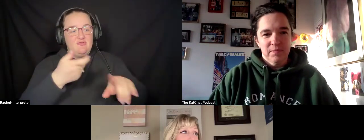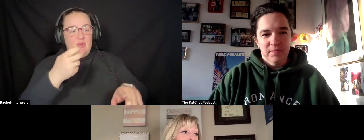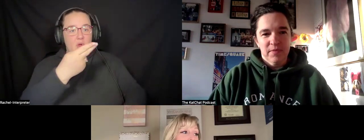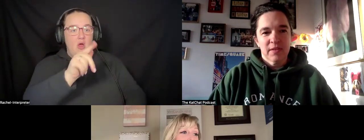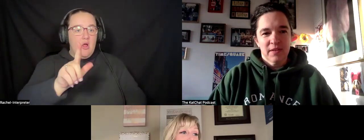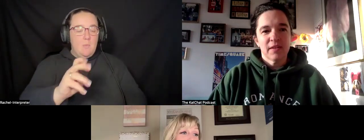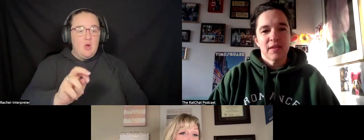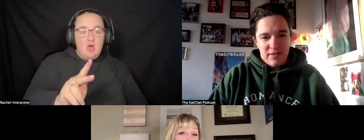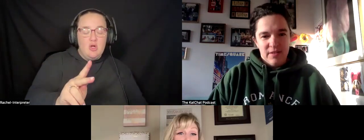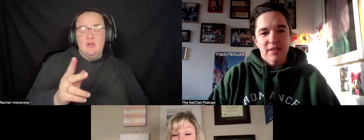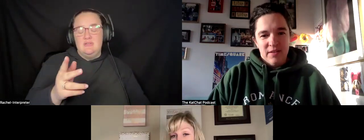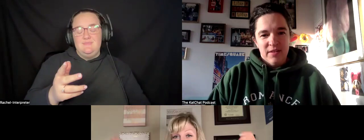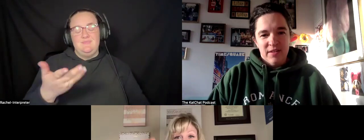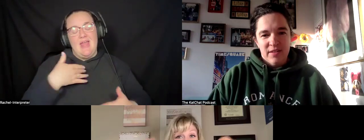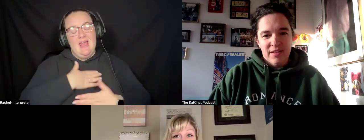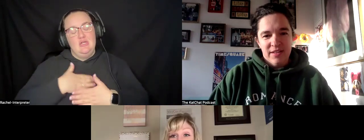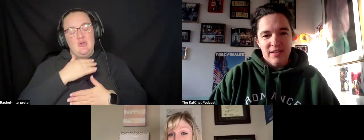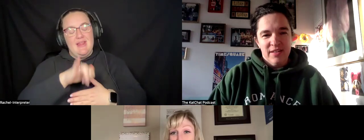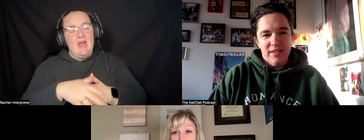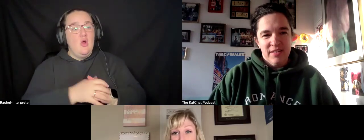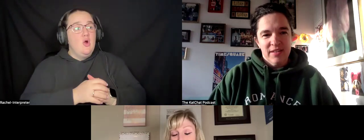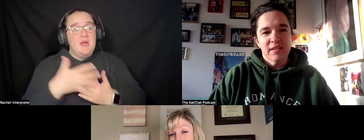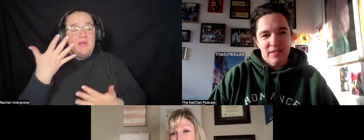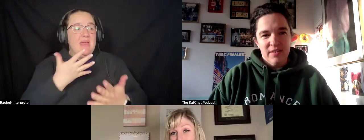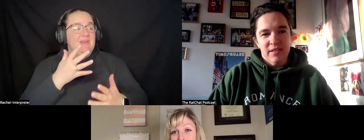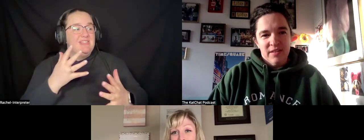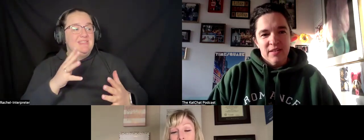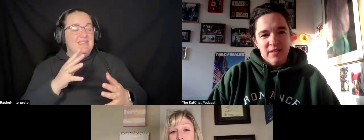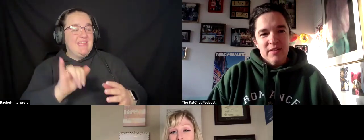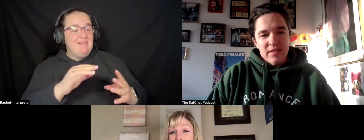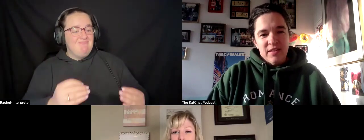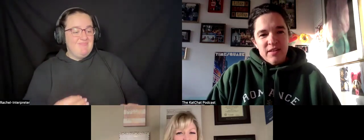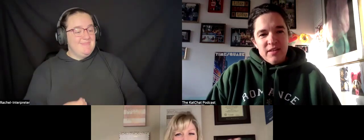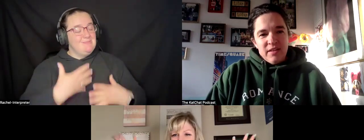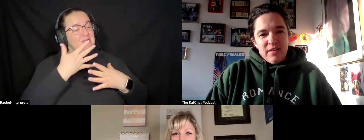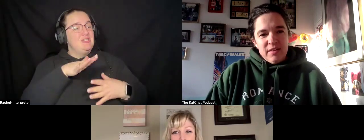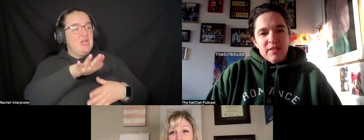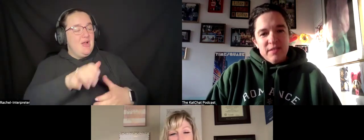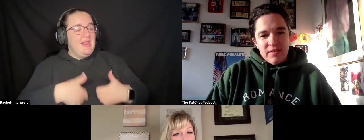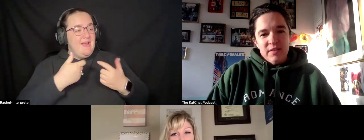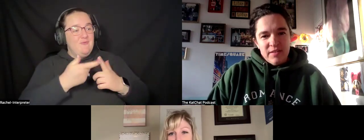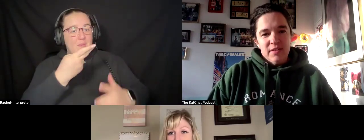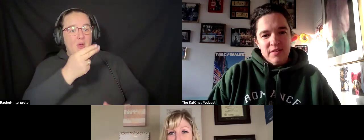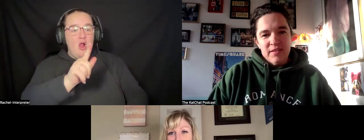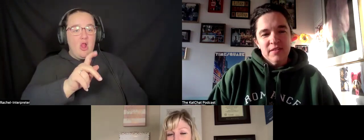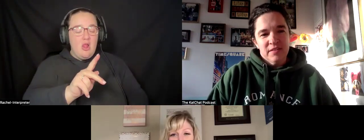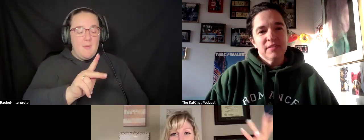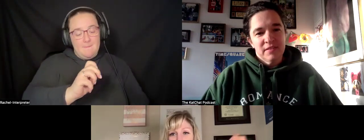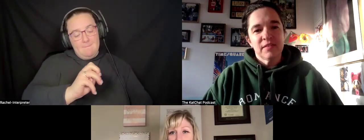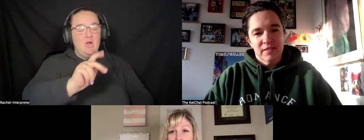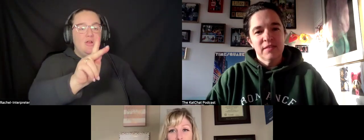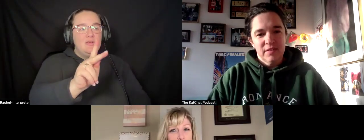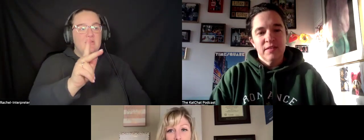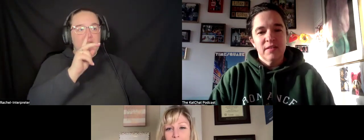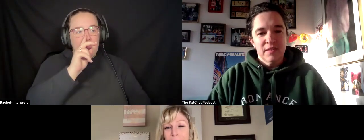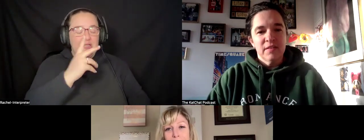displays, and maybe it's just adding that touch of Hallmark magic and love into your life, and it just kind of rolled